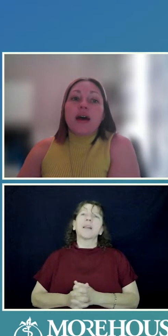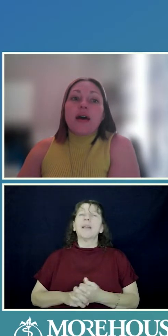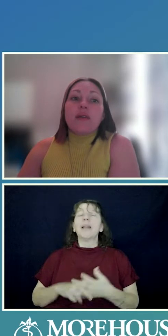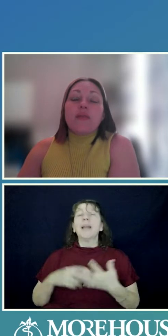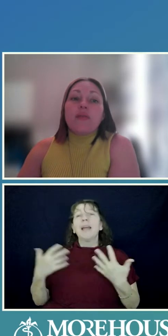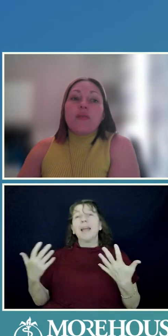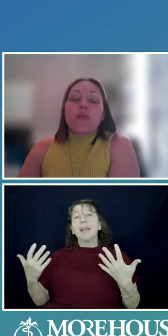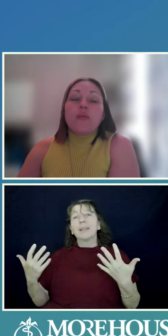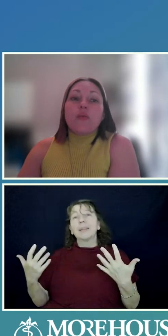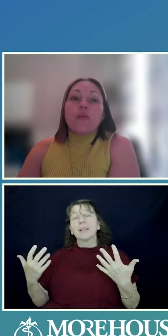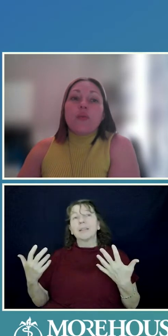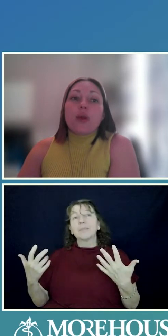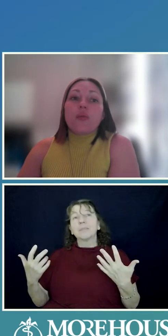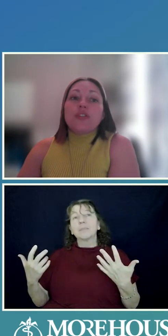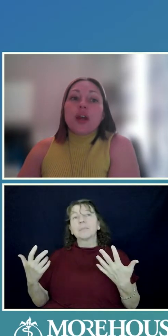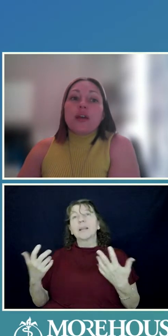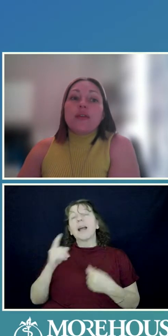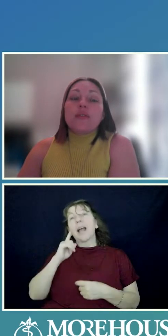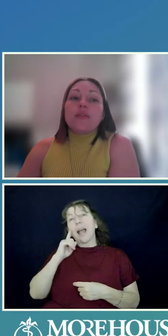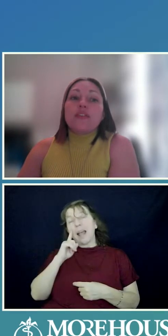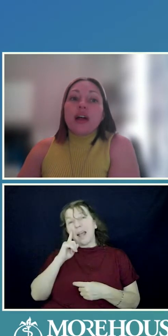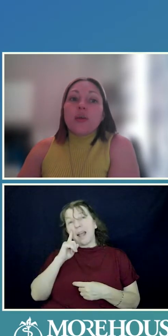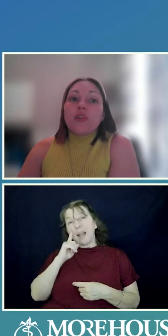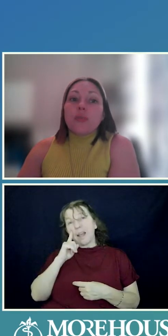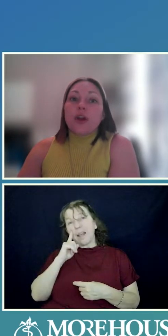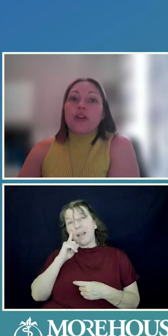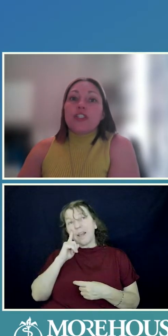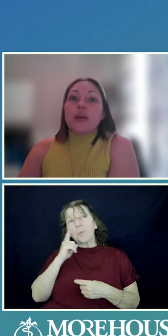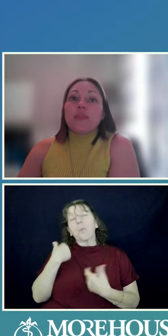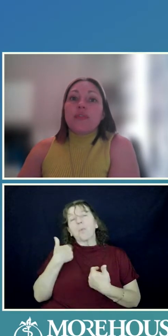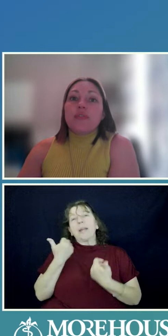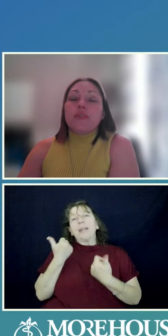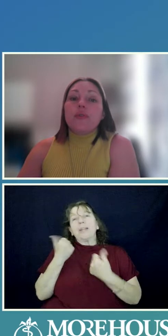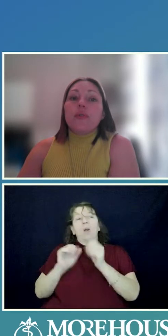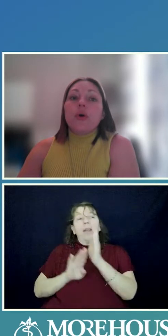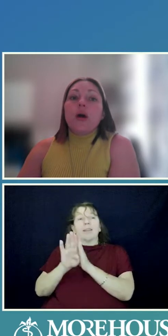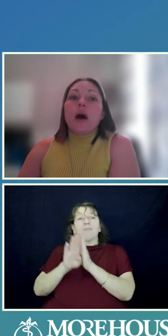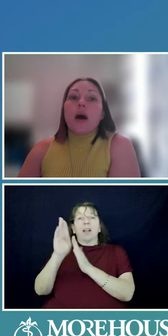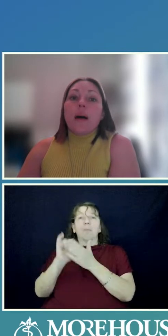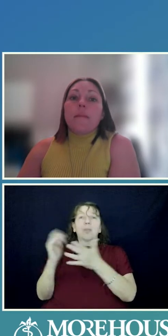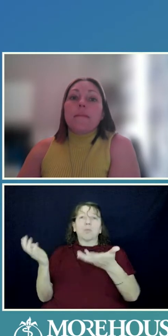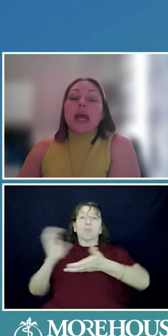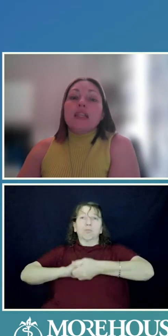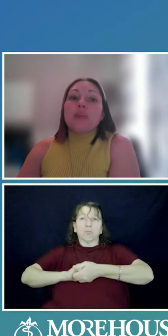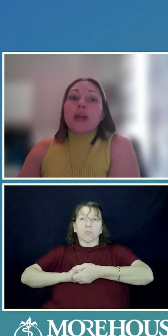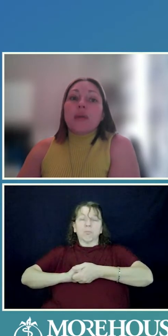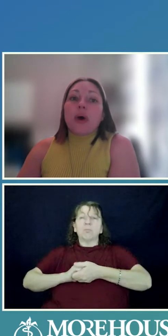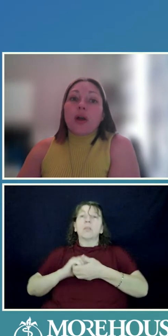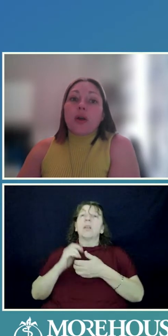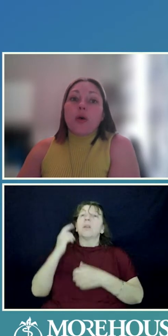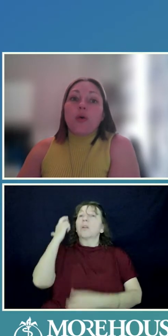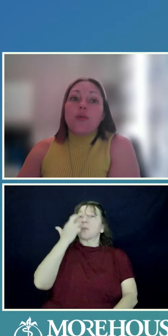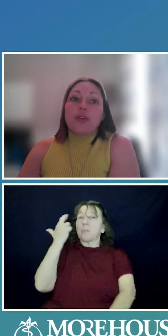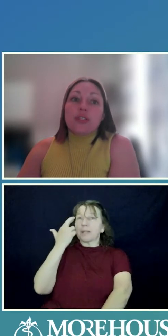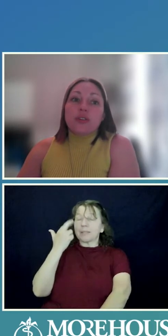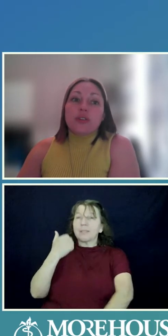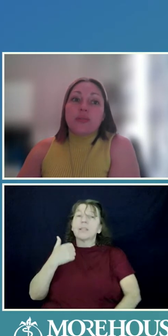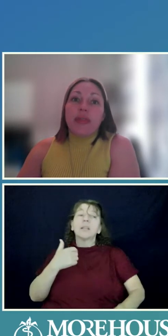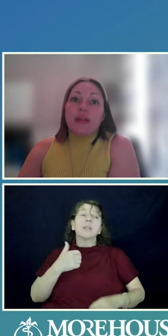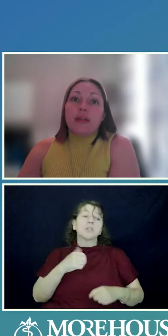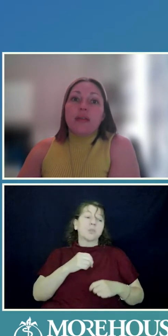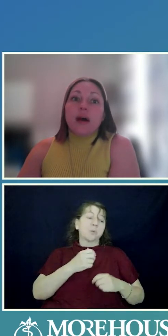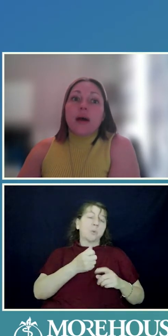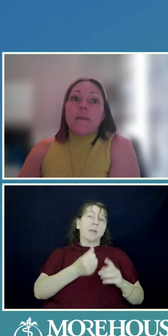that we try to develop those partnerships to expand upon our own